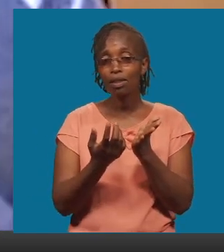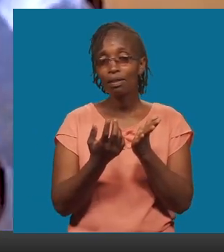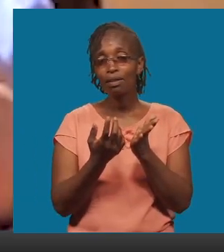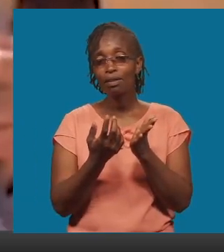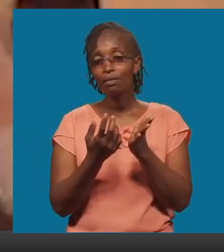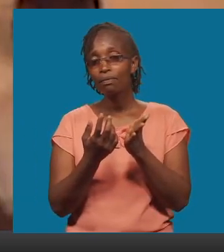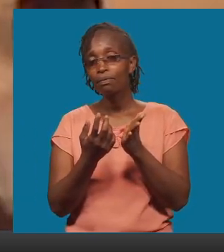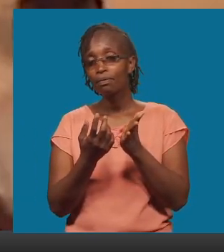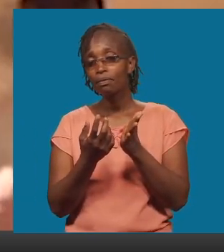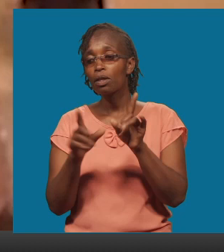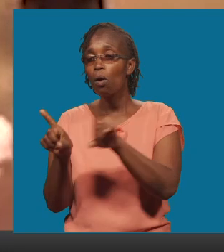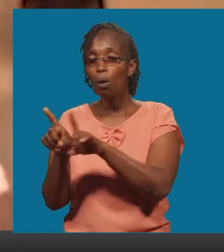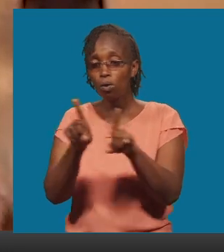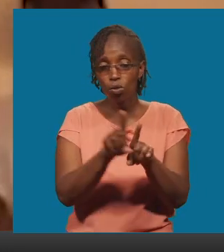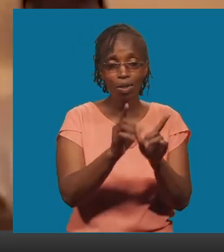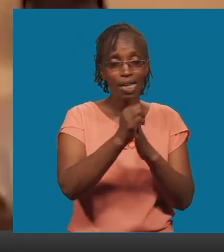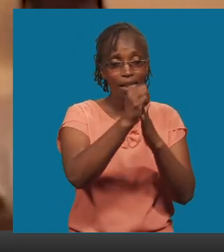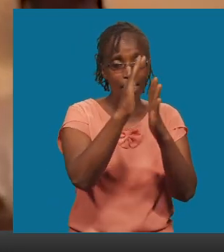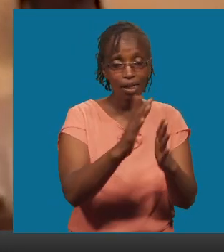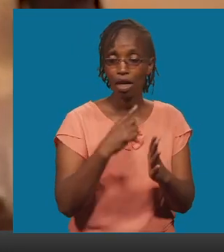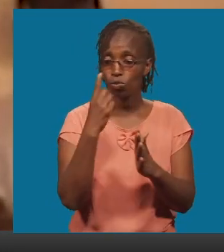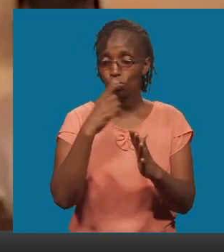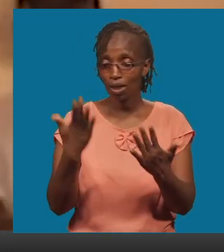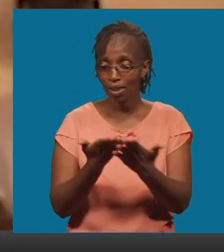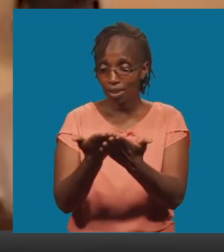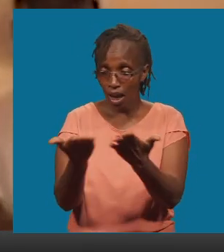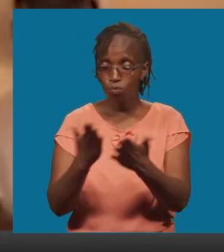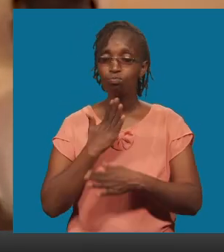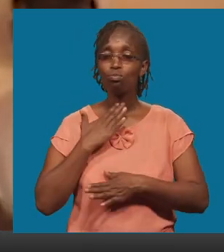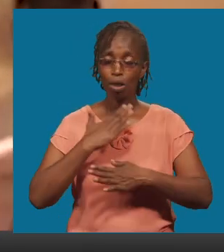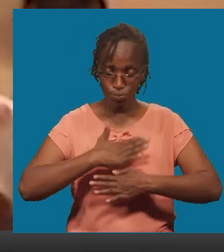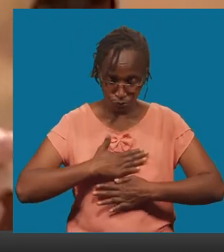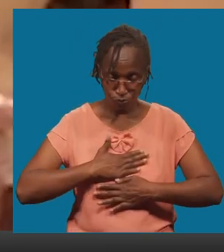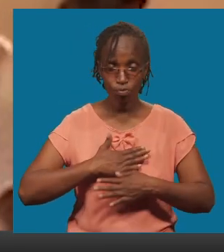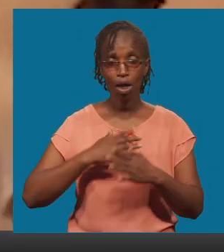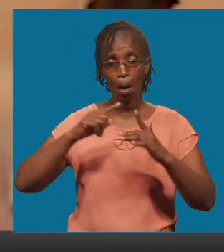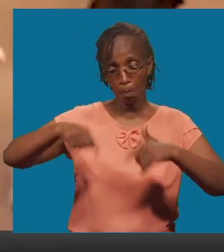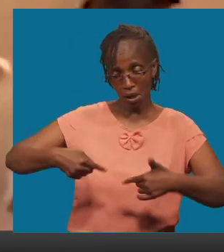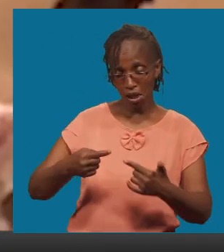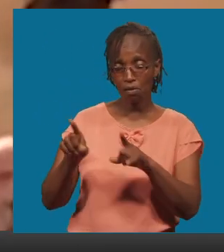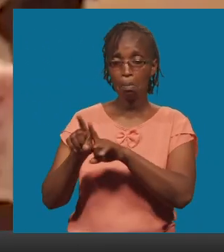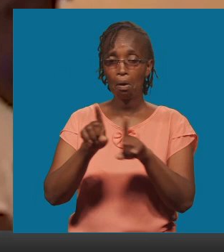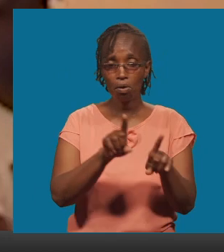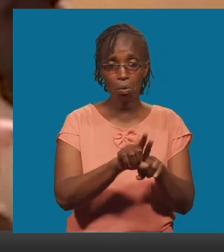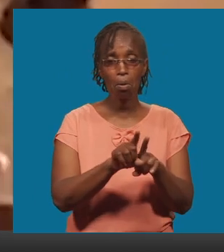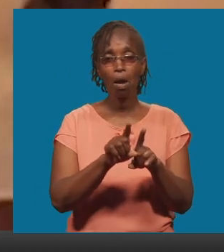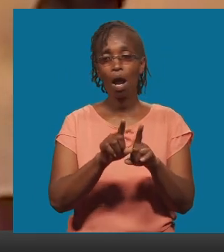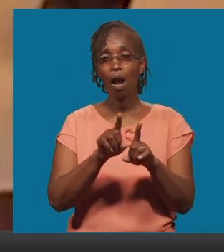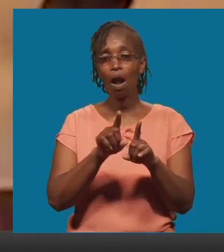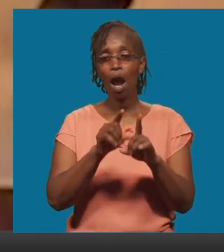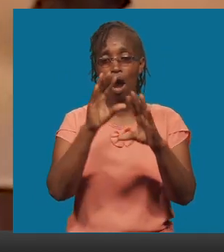Hiyo pia viongozi mimi nataka niwaombe. Sababu mimi ni waziri wa usalama pia, wa